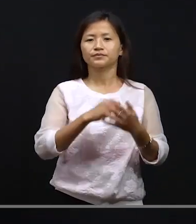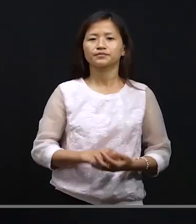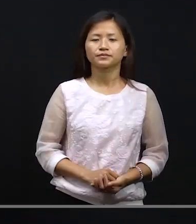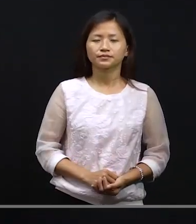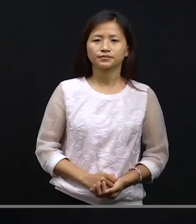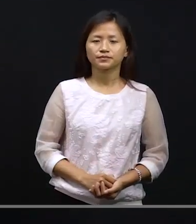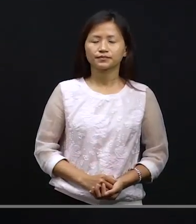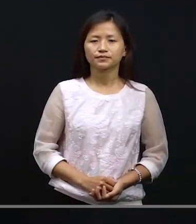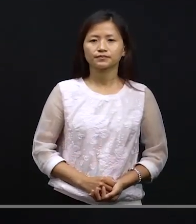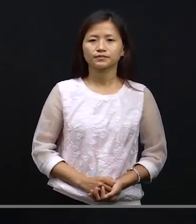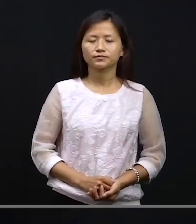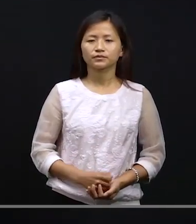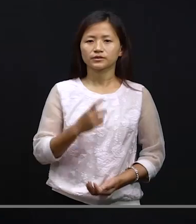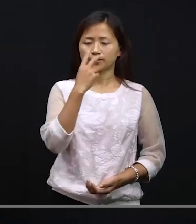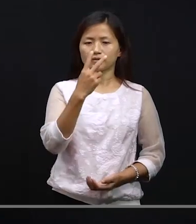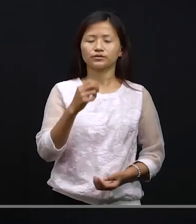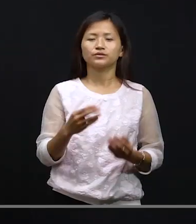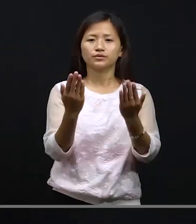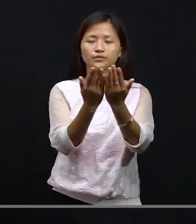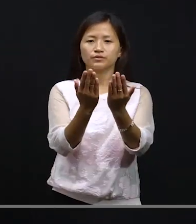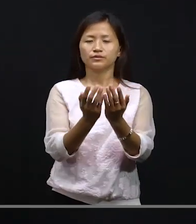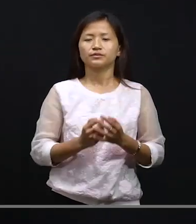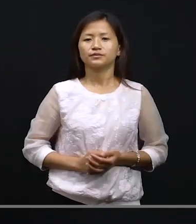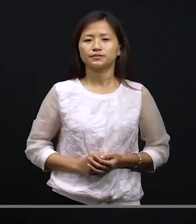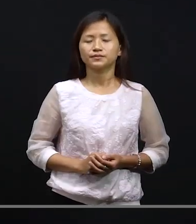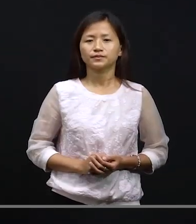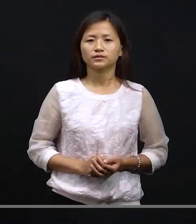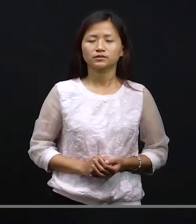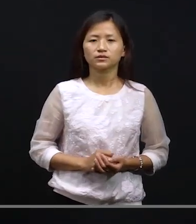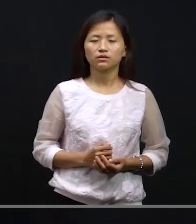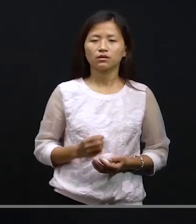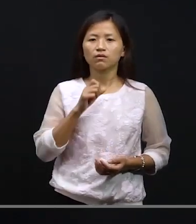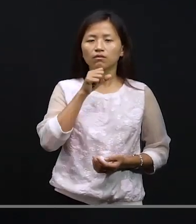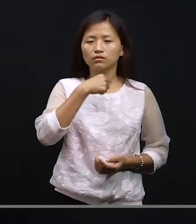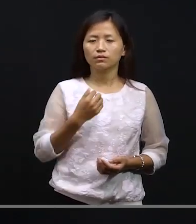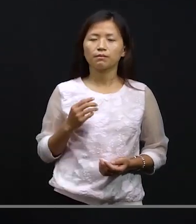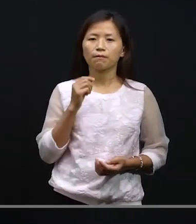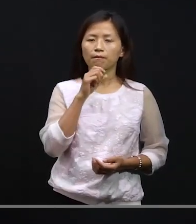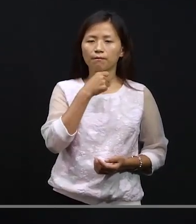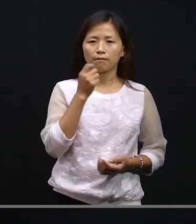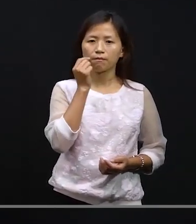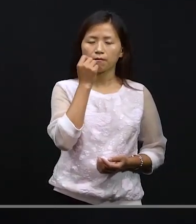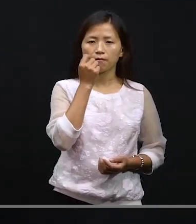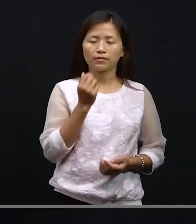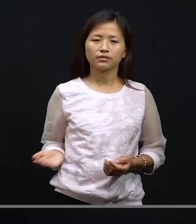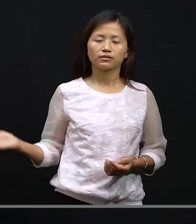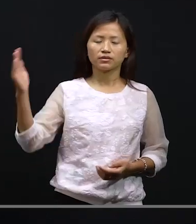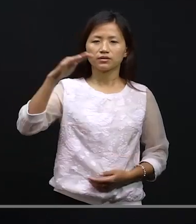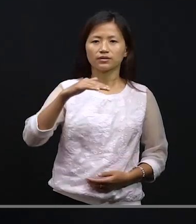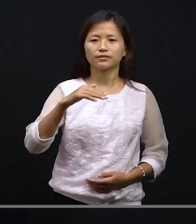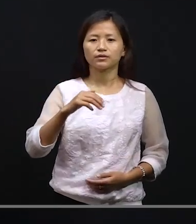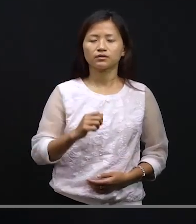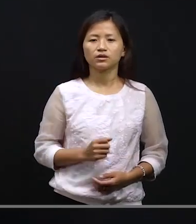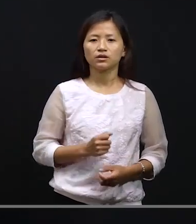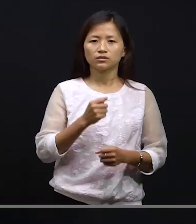I would like you to get into your book. We will see that an old man came, and the old man was willing to give